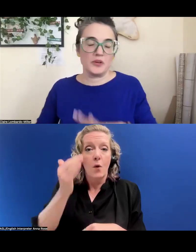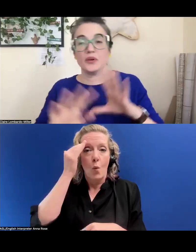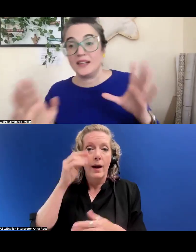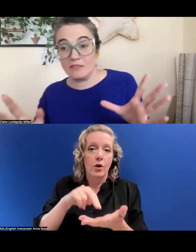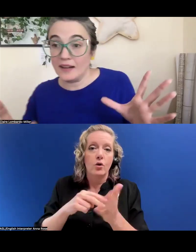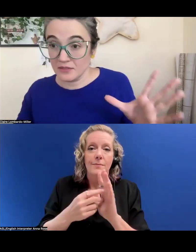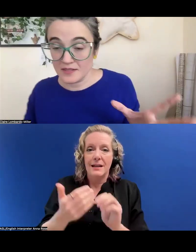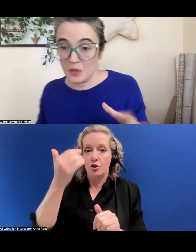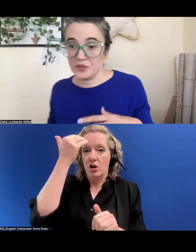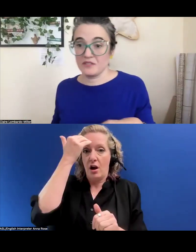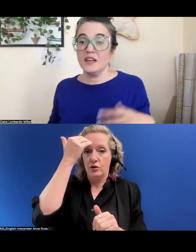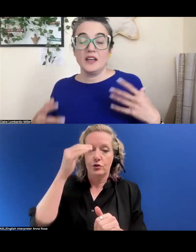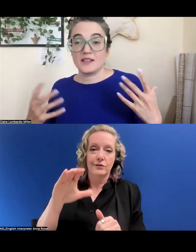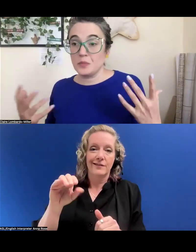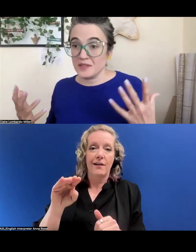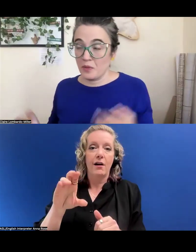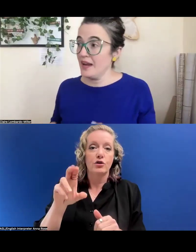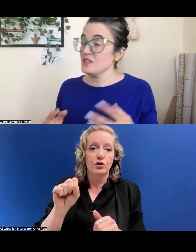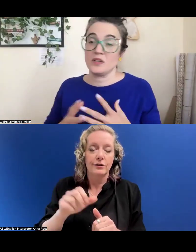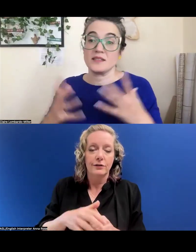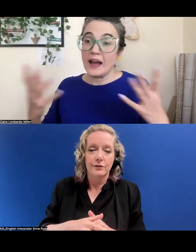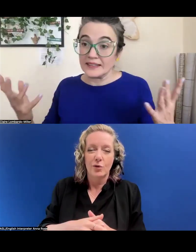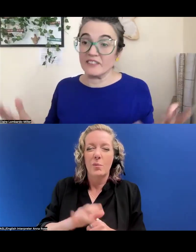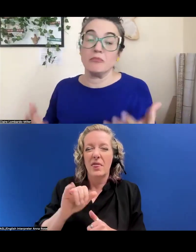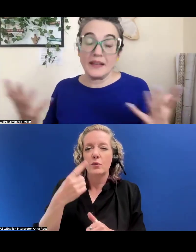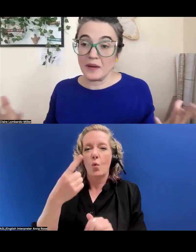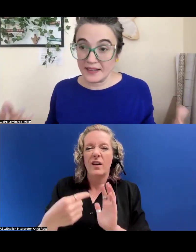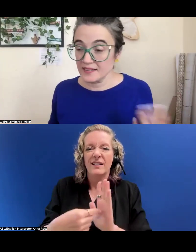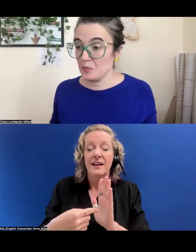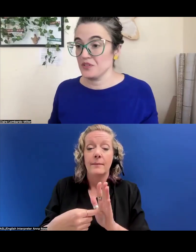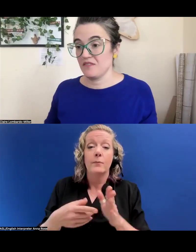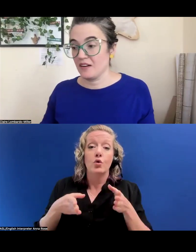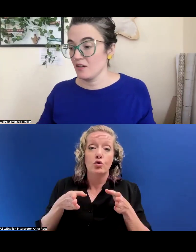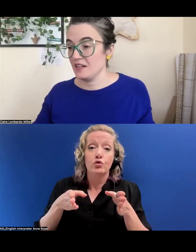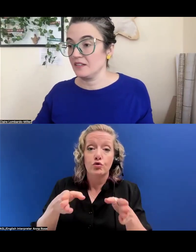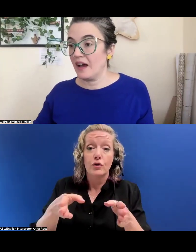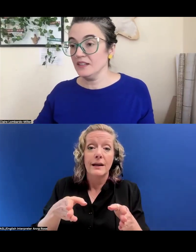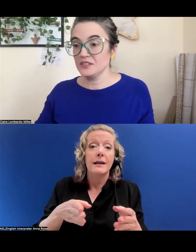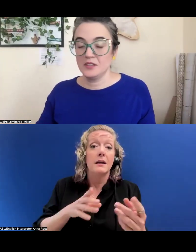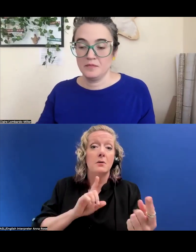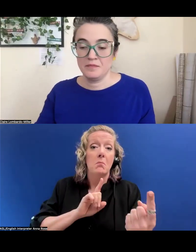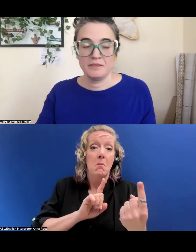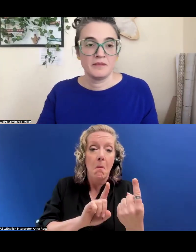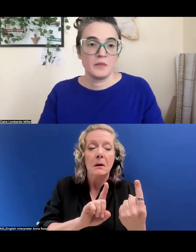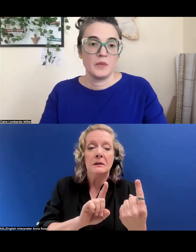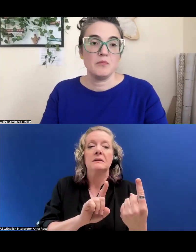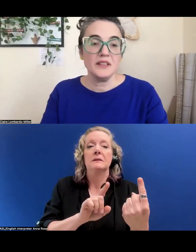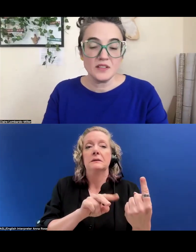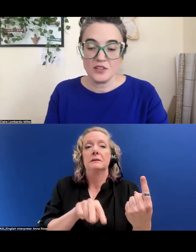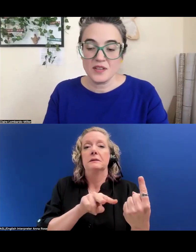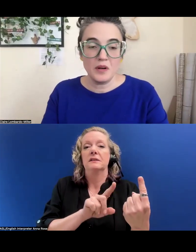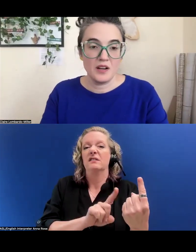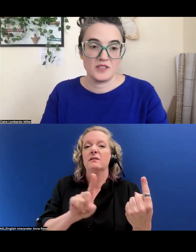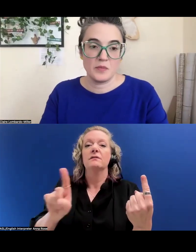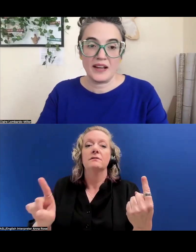example. We don't need to give lots of examples of explicit bias. We sadly have many, many examples of that in our daily lives.